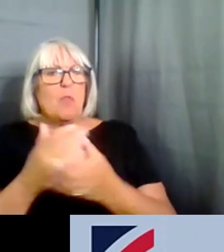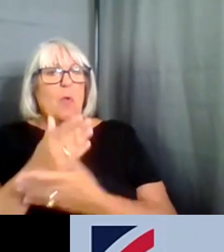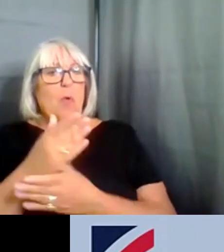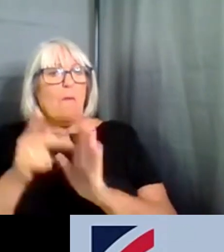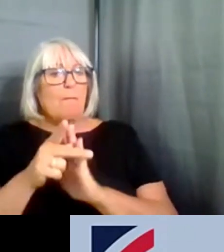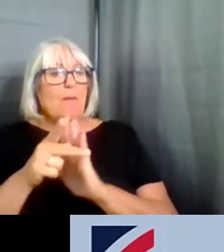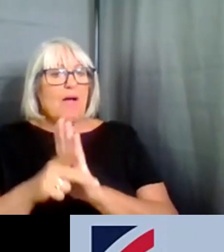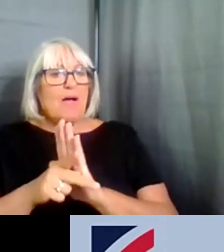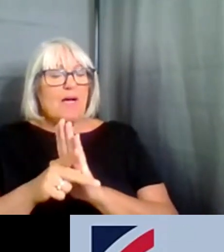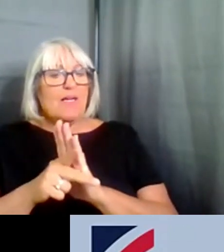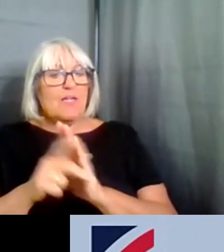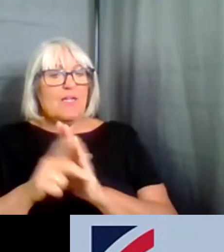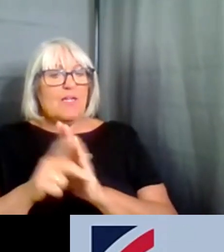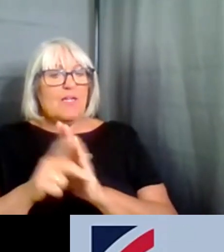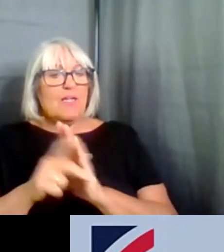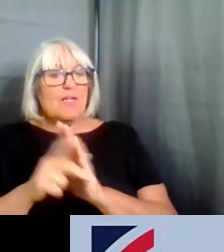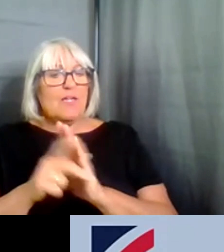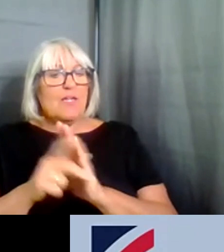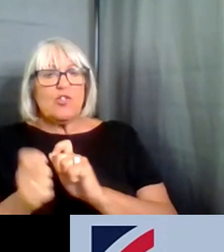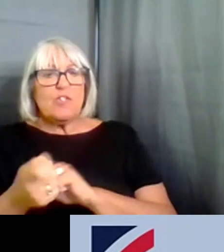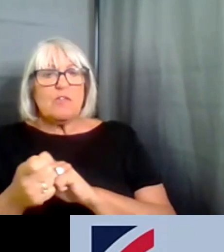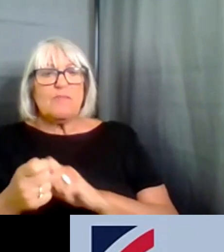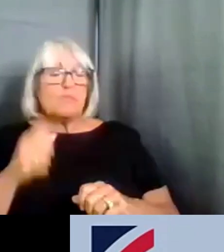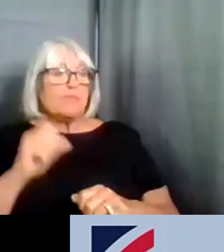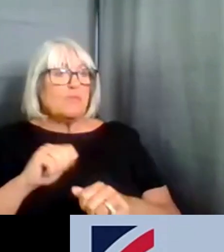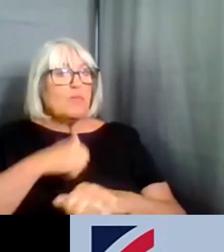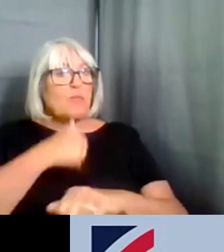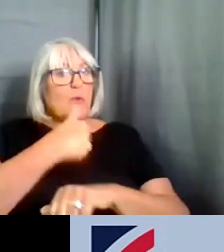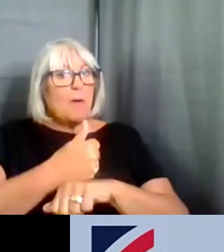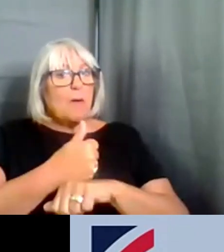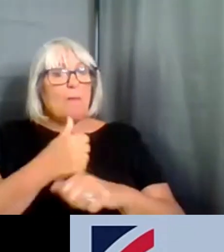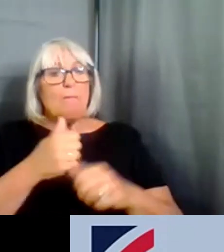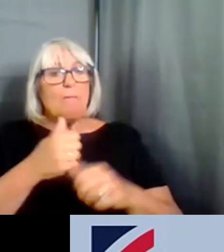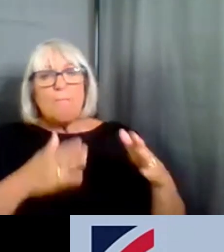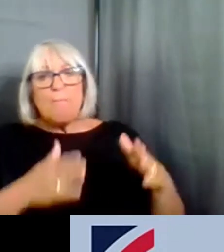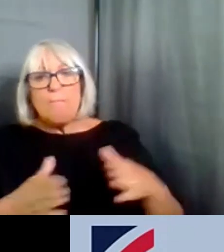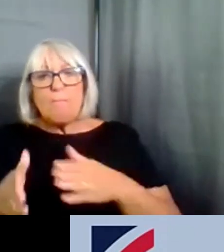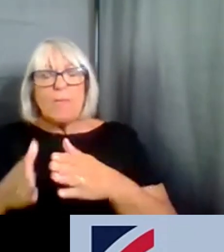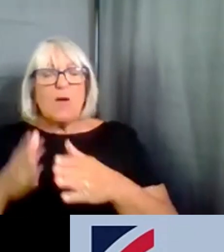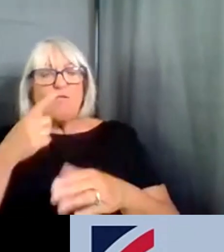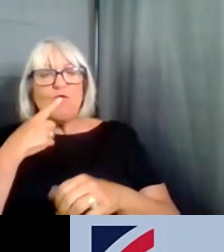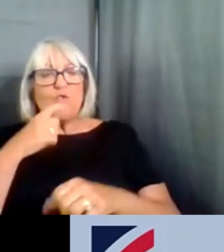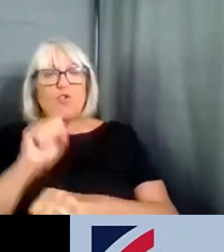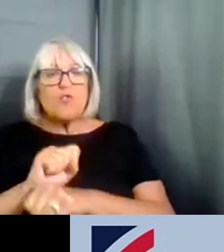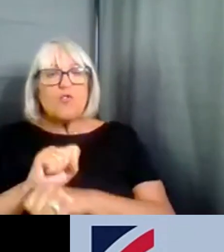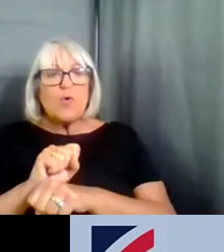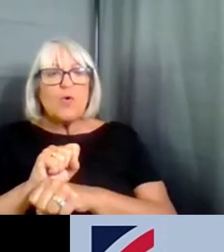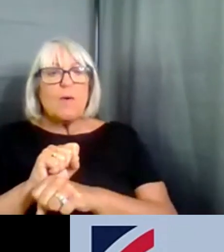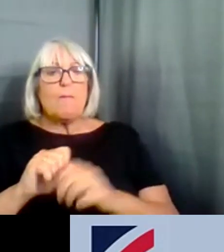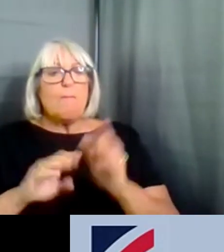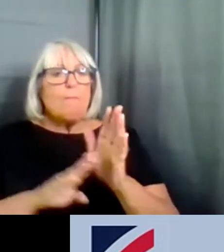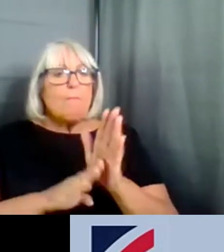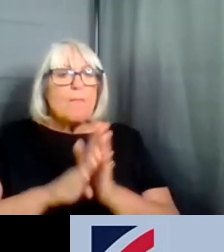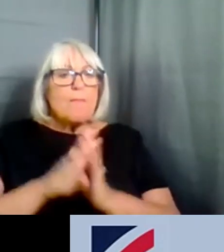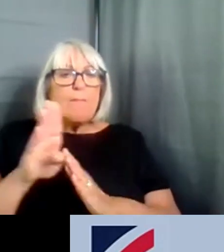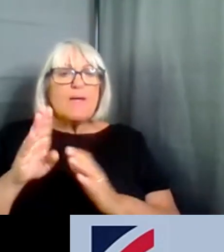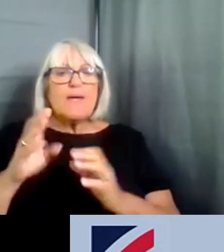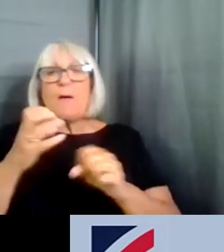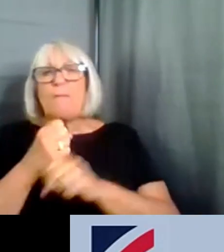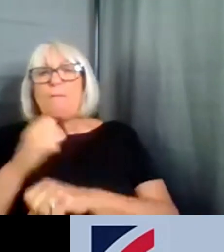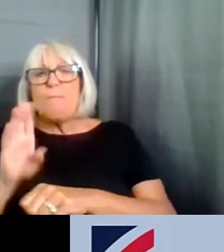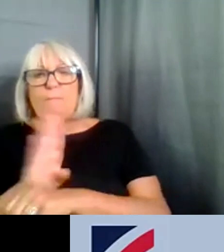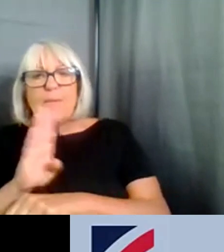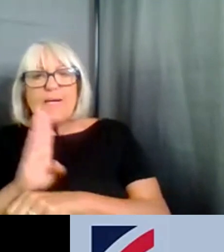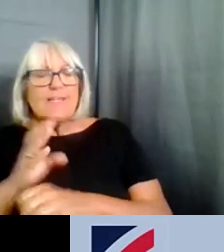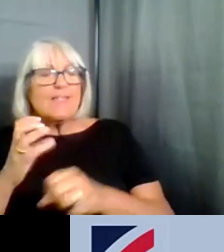to be able to earn and learn, build the careers that they want, and businesses get the talent and competency sets that they need. Ben, do you have